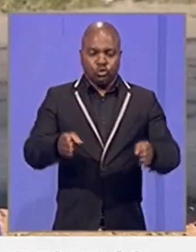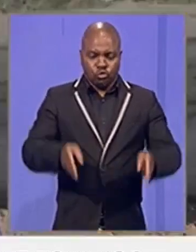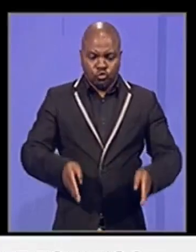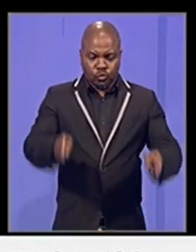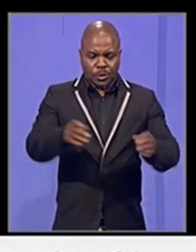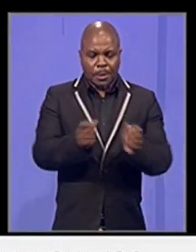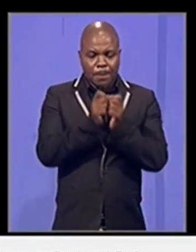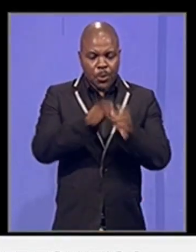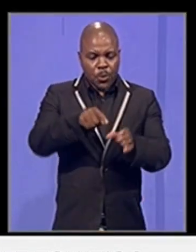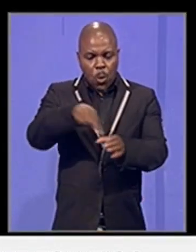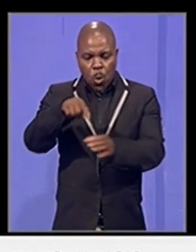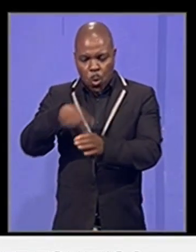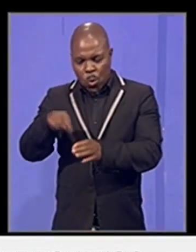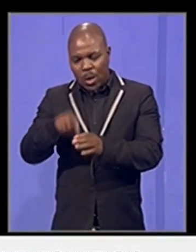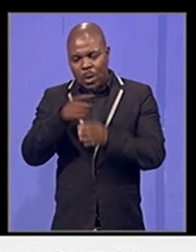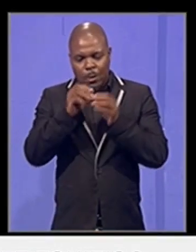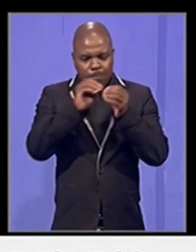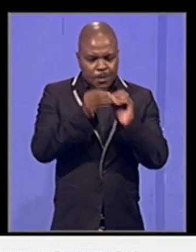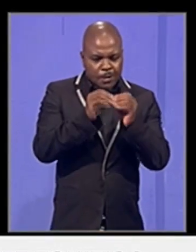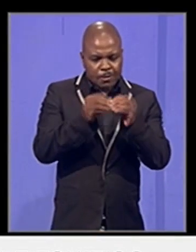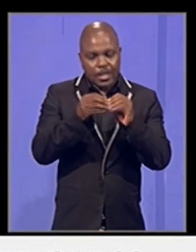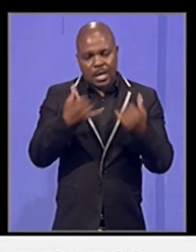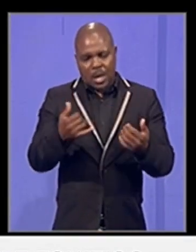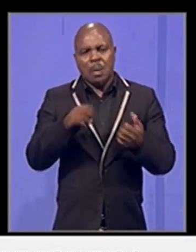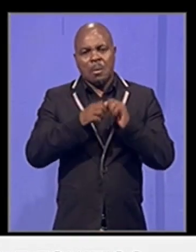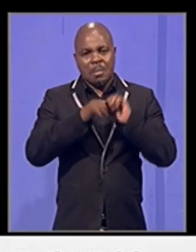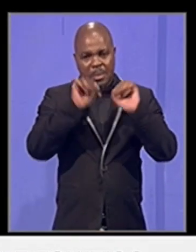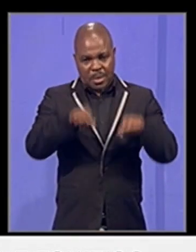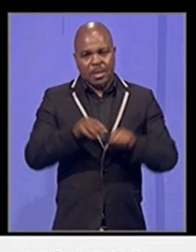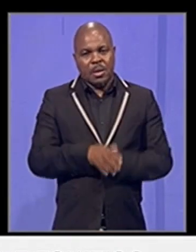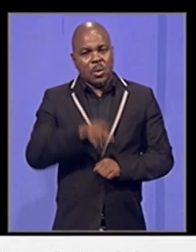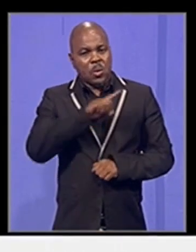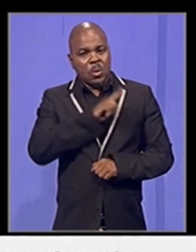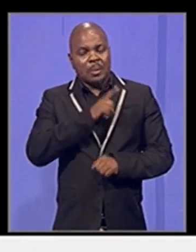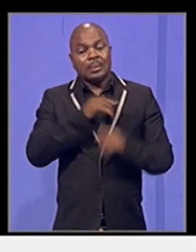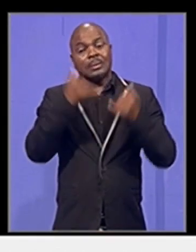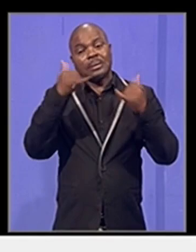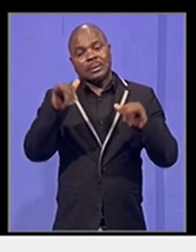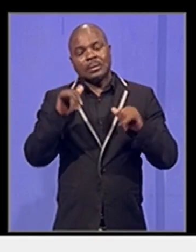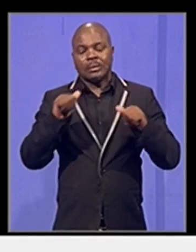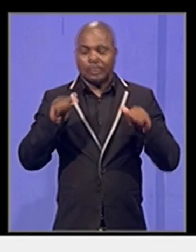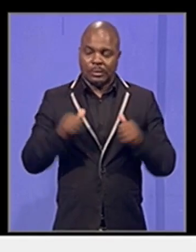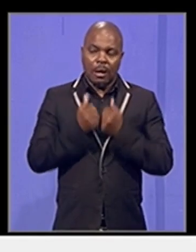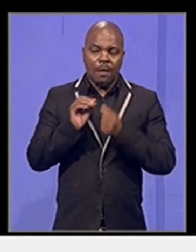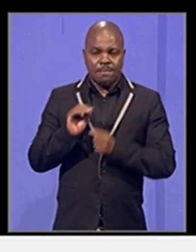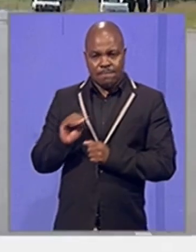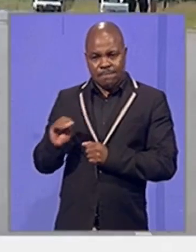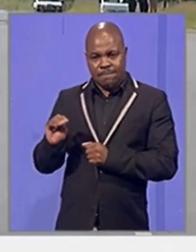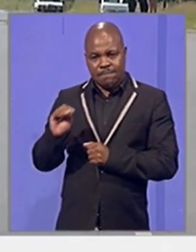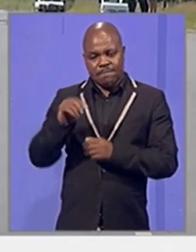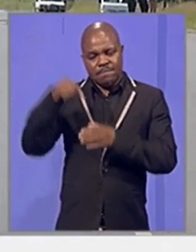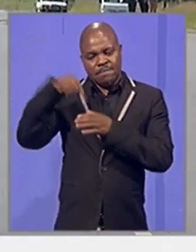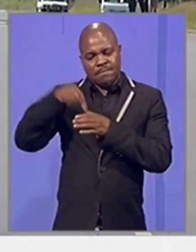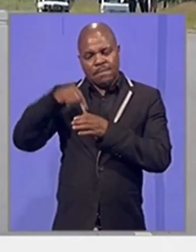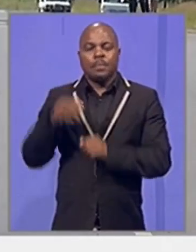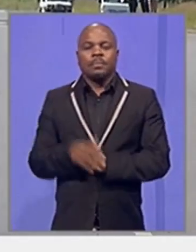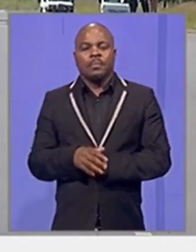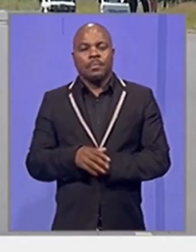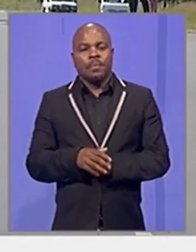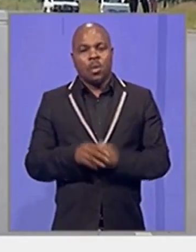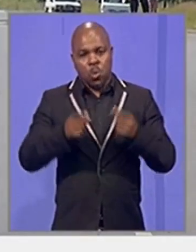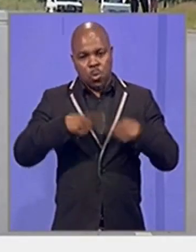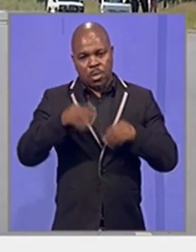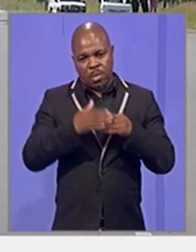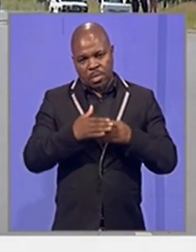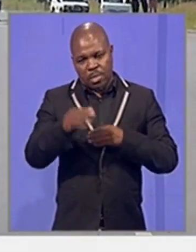di-potholes ke bothata mo go rona ga jaana, ka gore re sentse re itemogela matsapanyana a ka fogare, mme re tlile